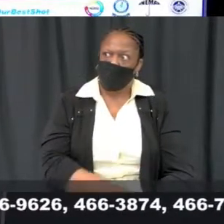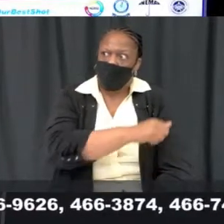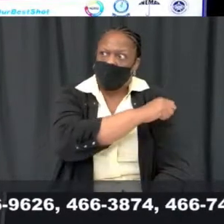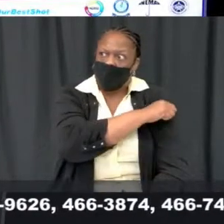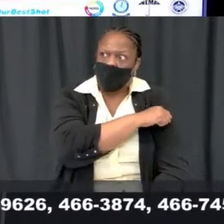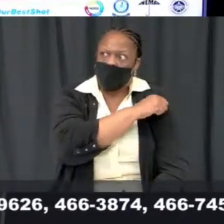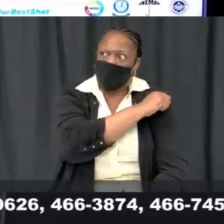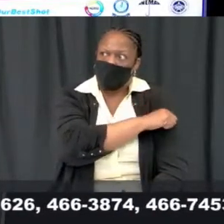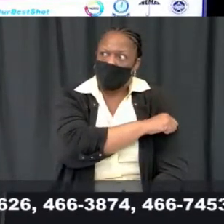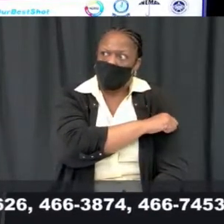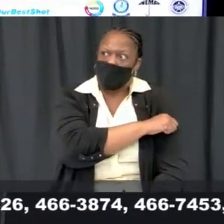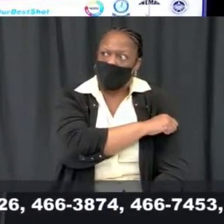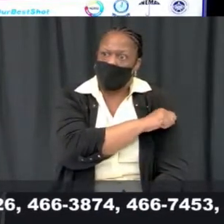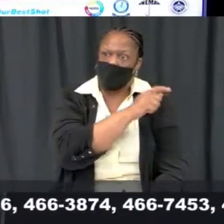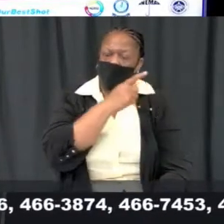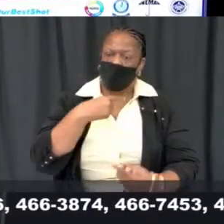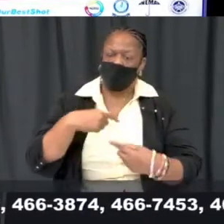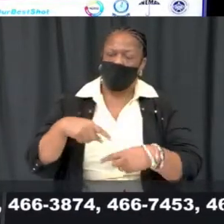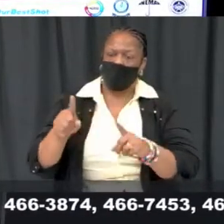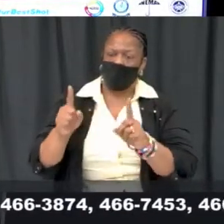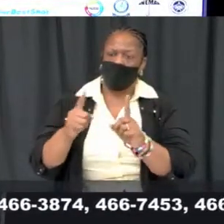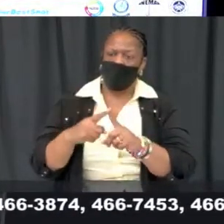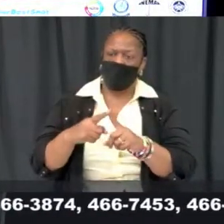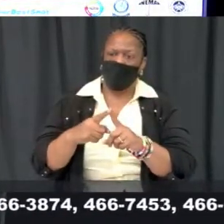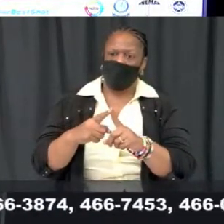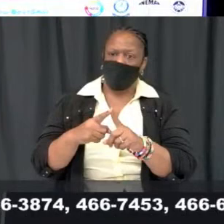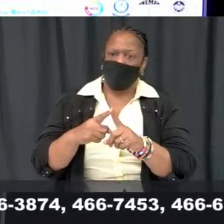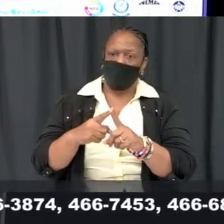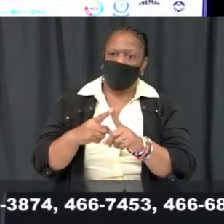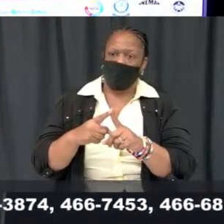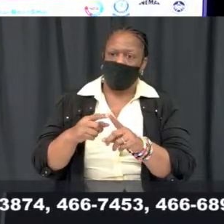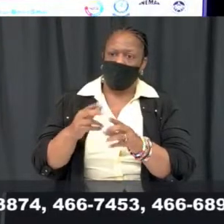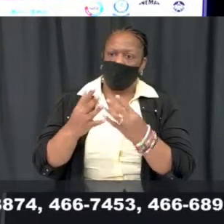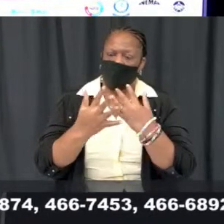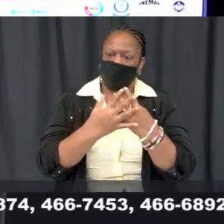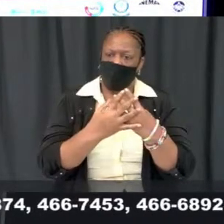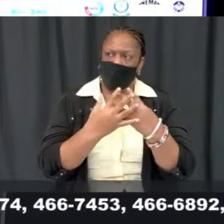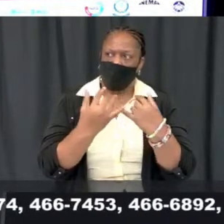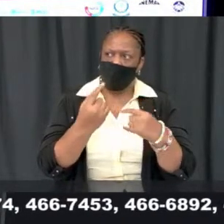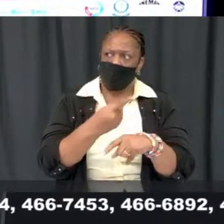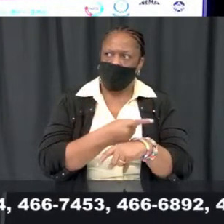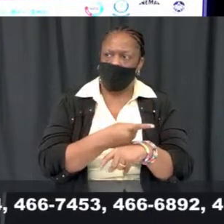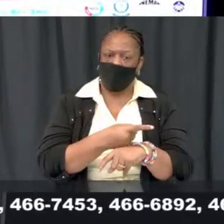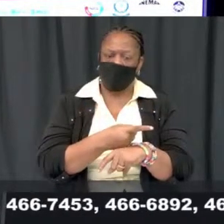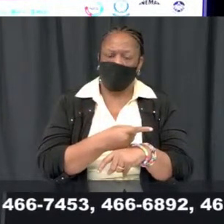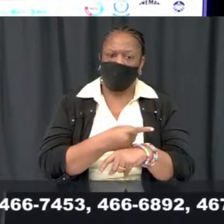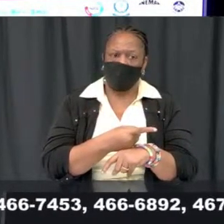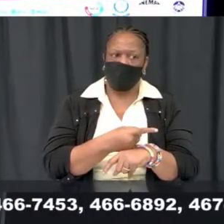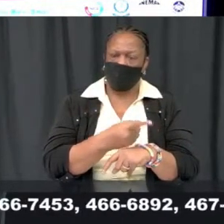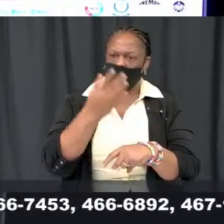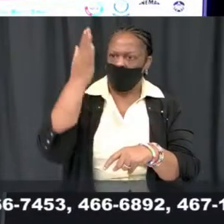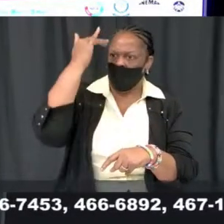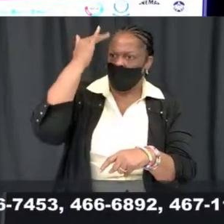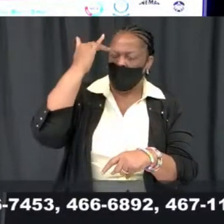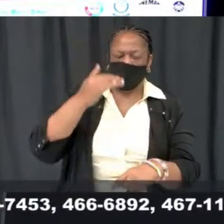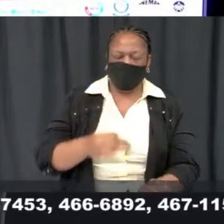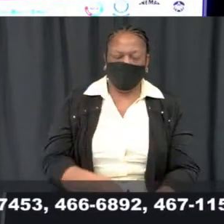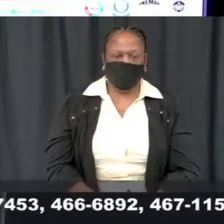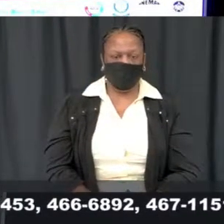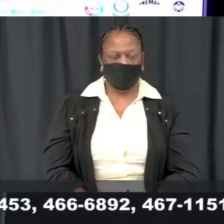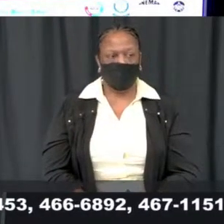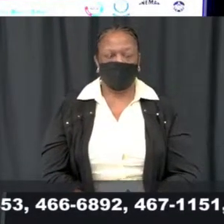With active cases on the rise, what arrangements are in place for our healthcare facilities and